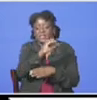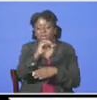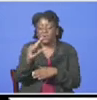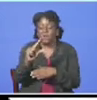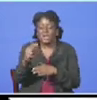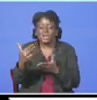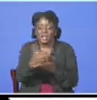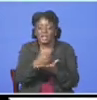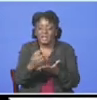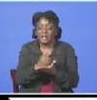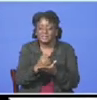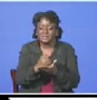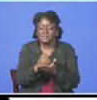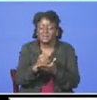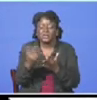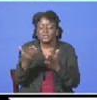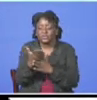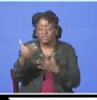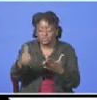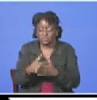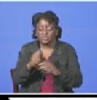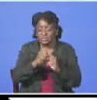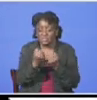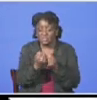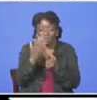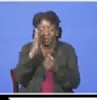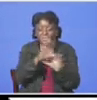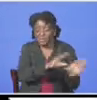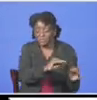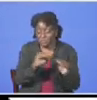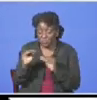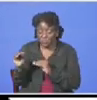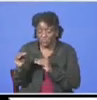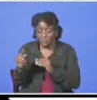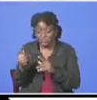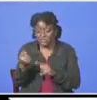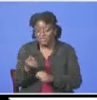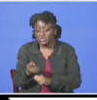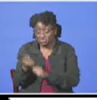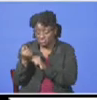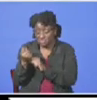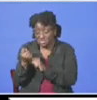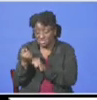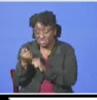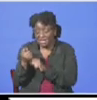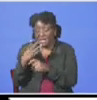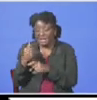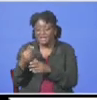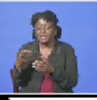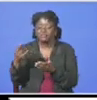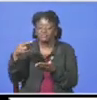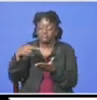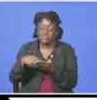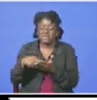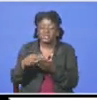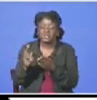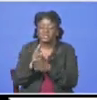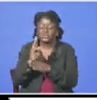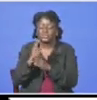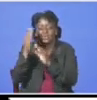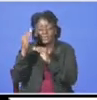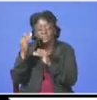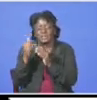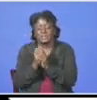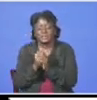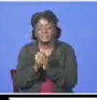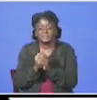system will actually be removed, treated, and hopefully reused. Contaminated oil will go off to a waste stream